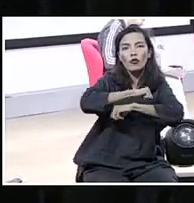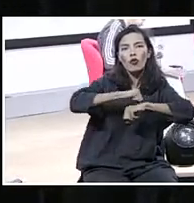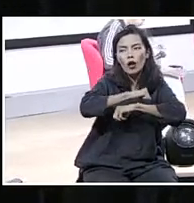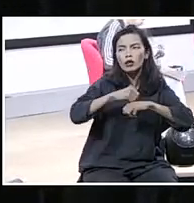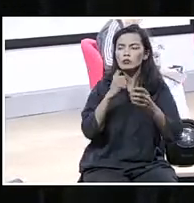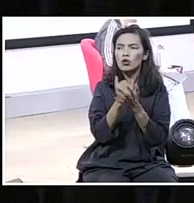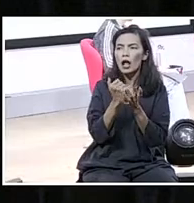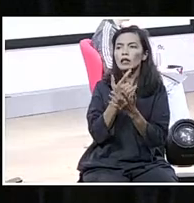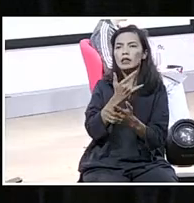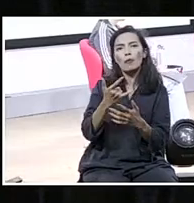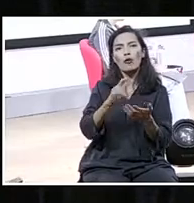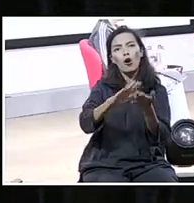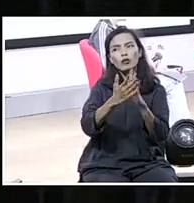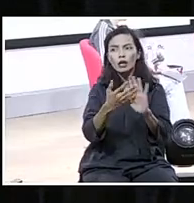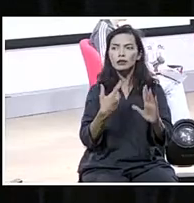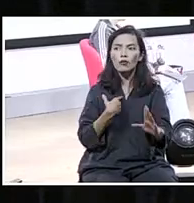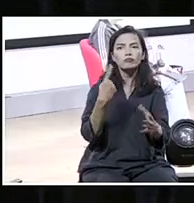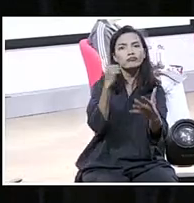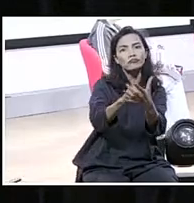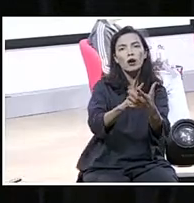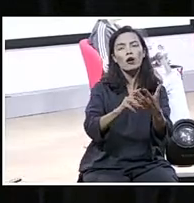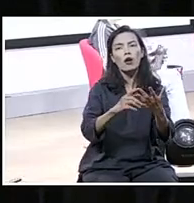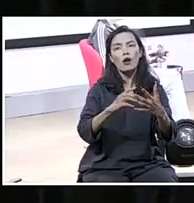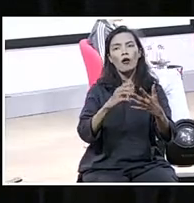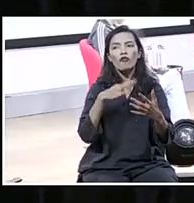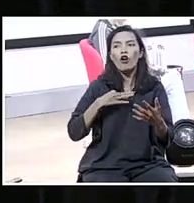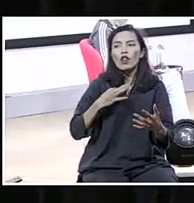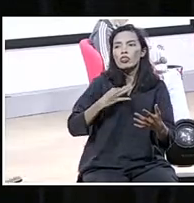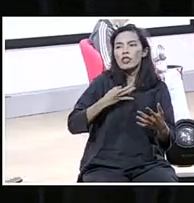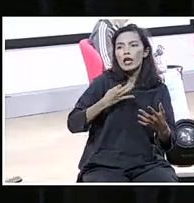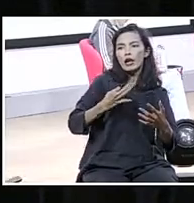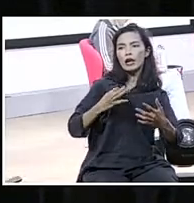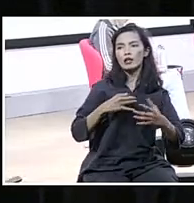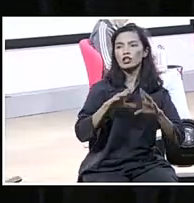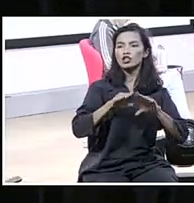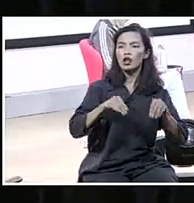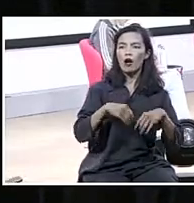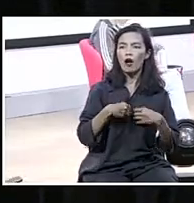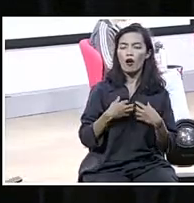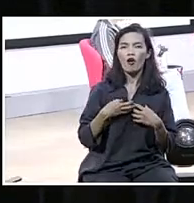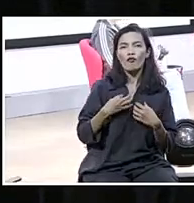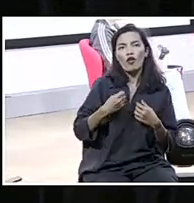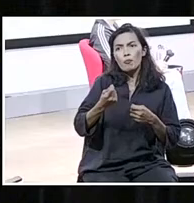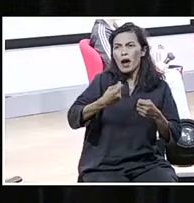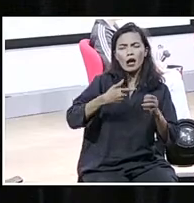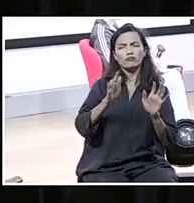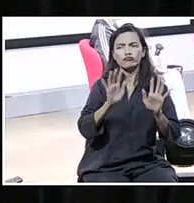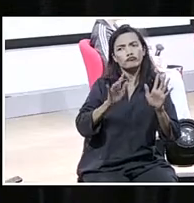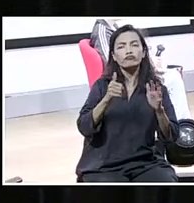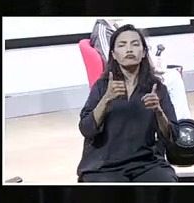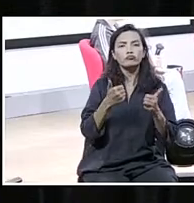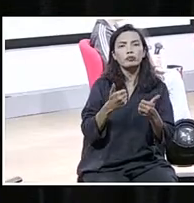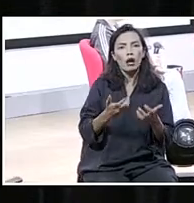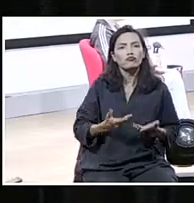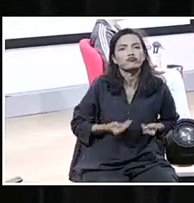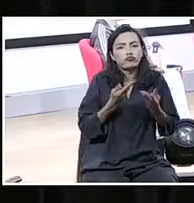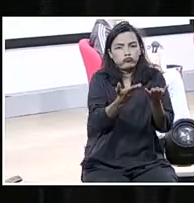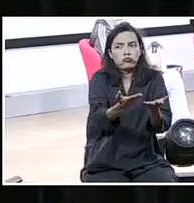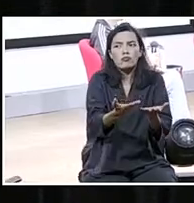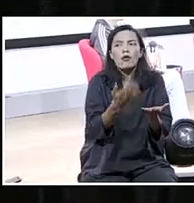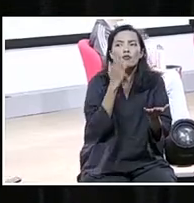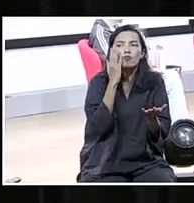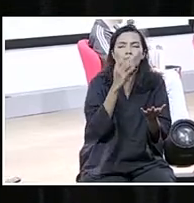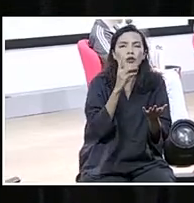in my community to speak or to give of my time. I was fortunate. I'm a child